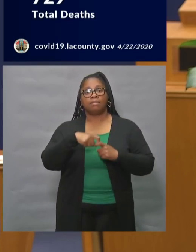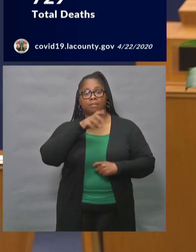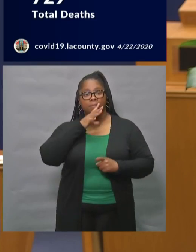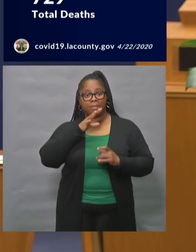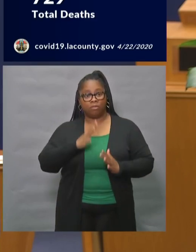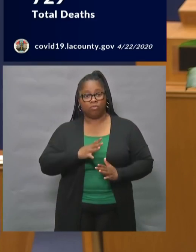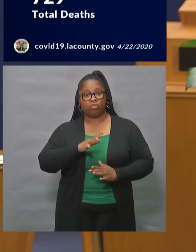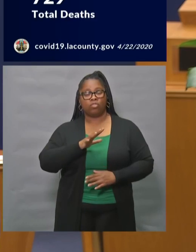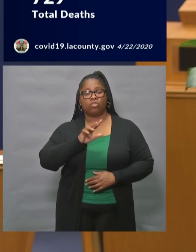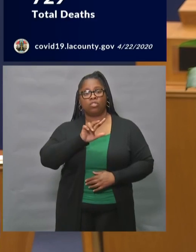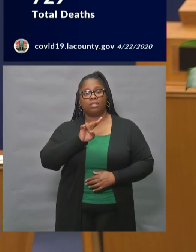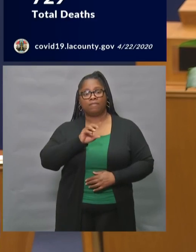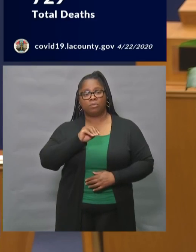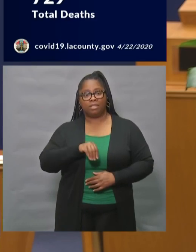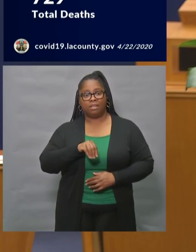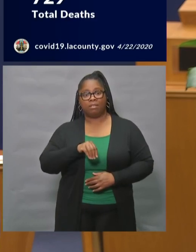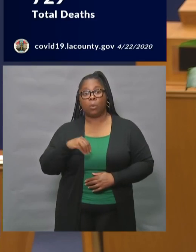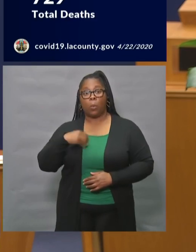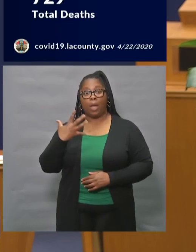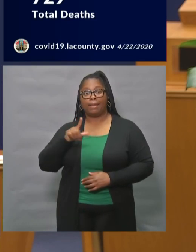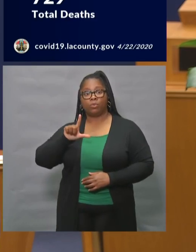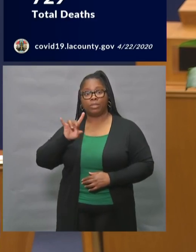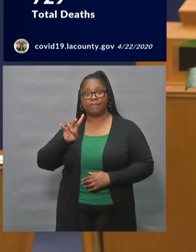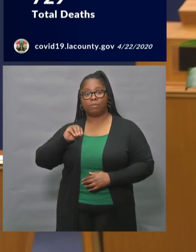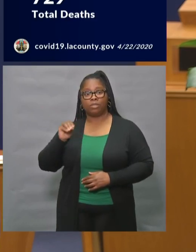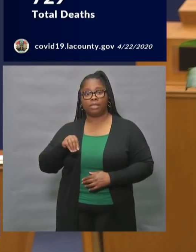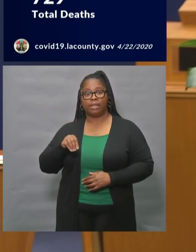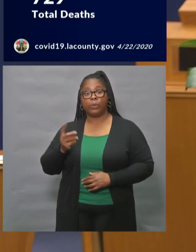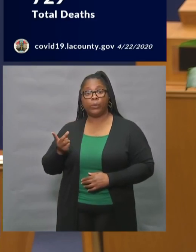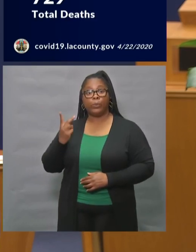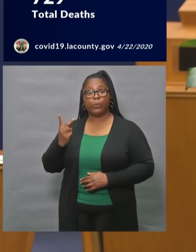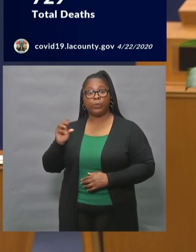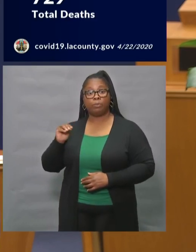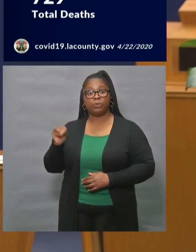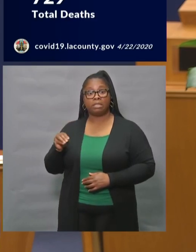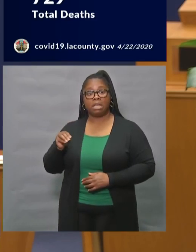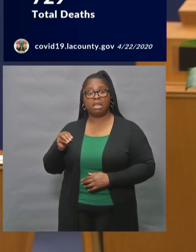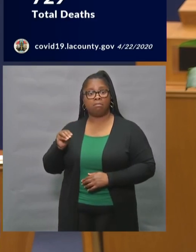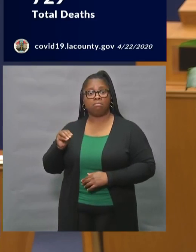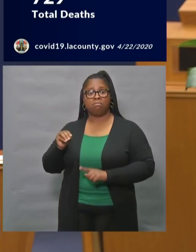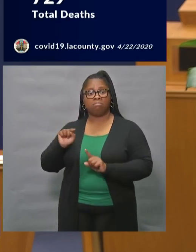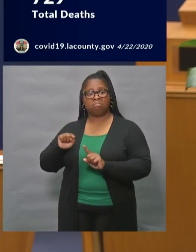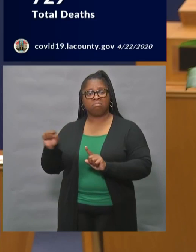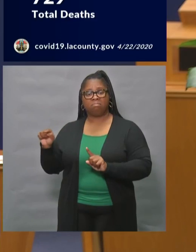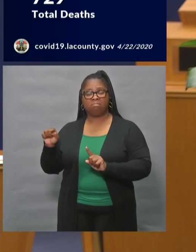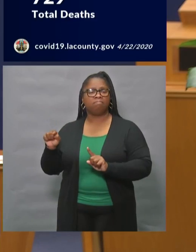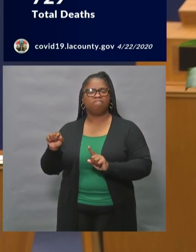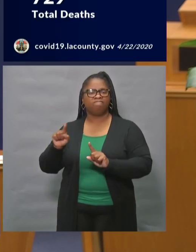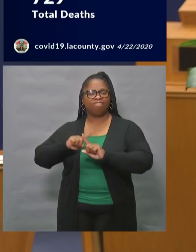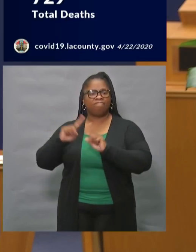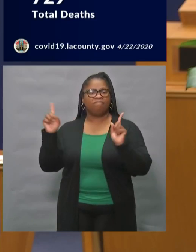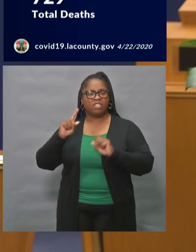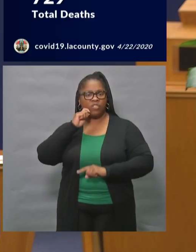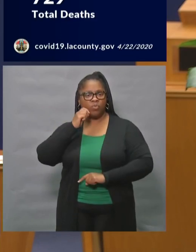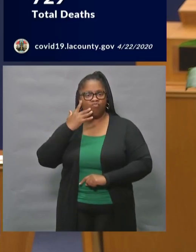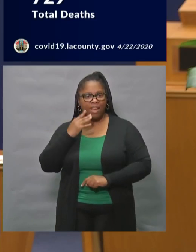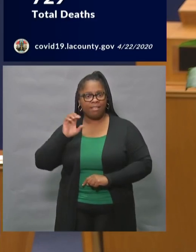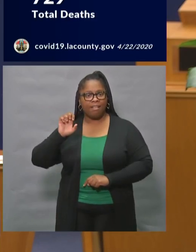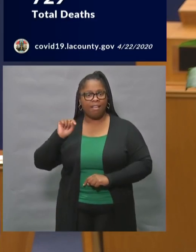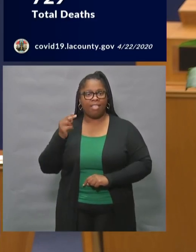Latinx, 27% were white, and 2% of the people who passed away identified with another race or